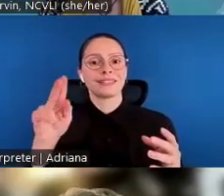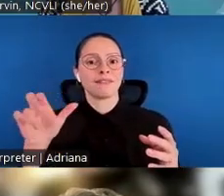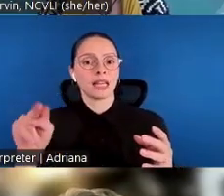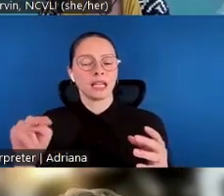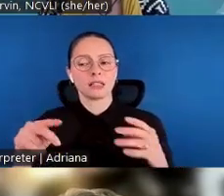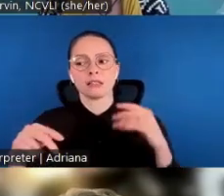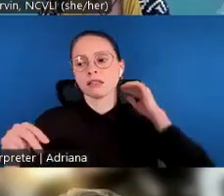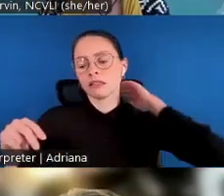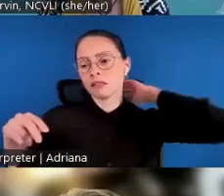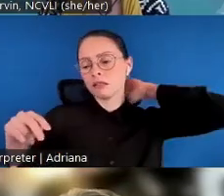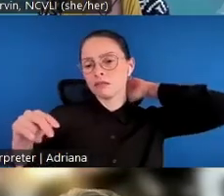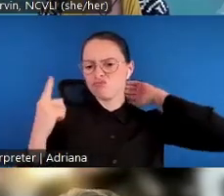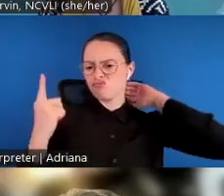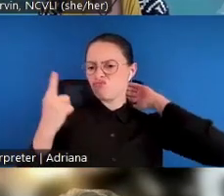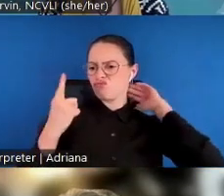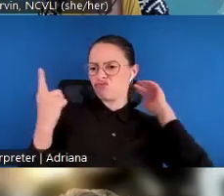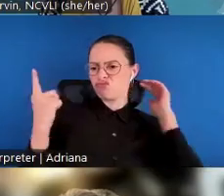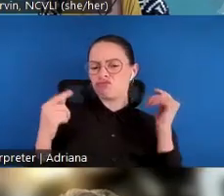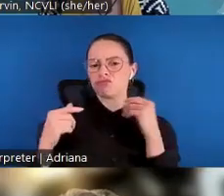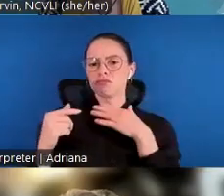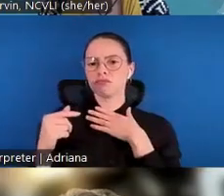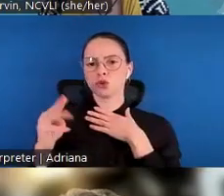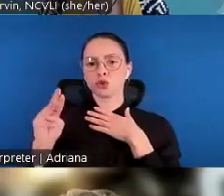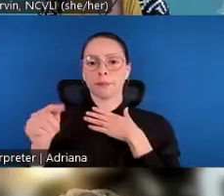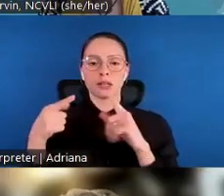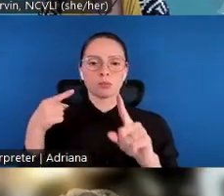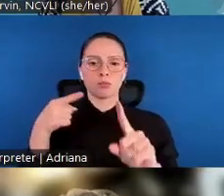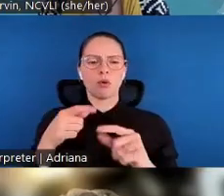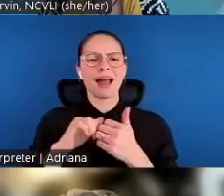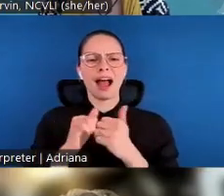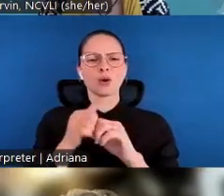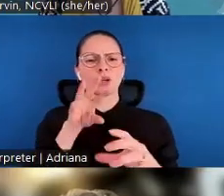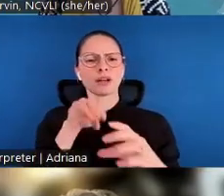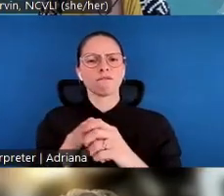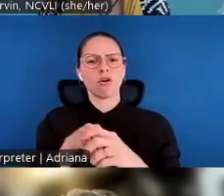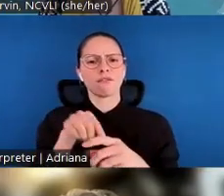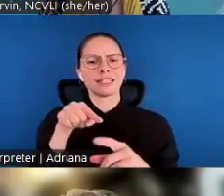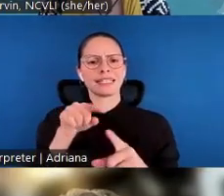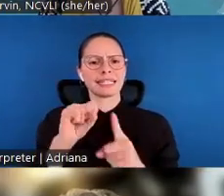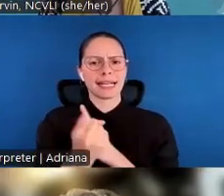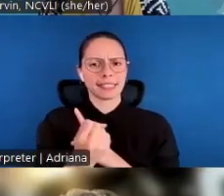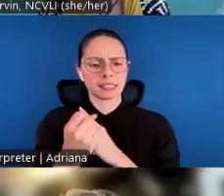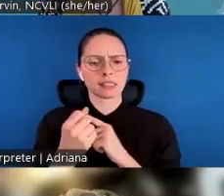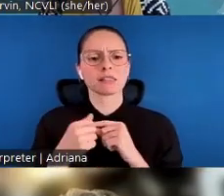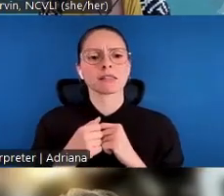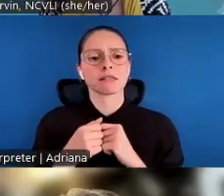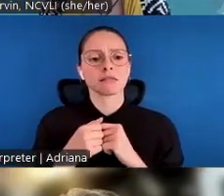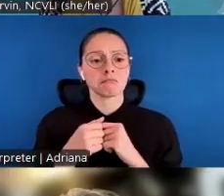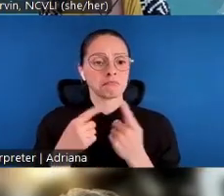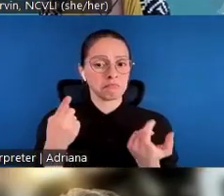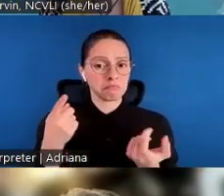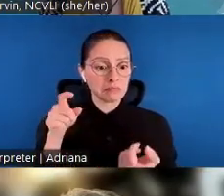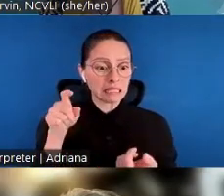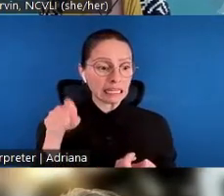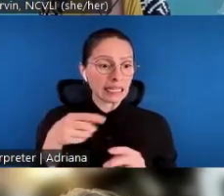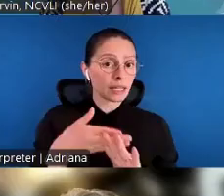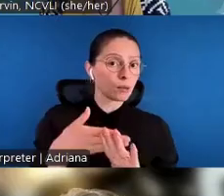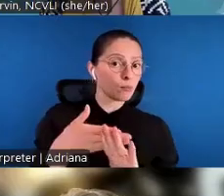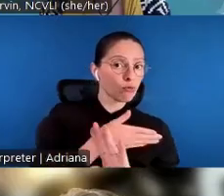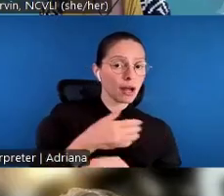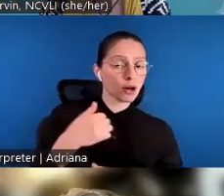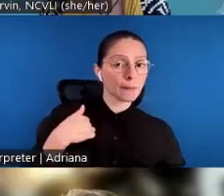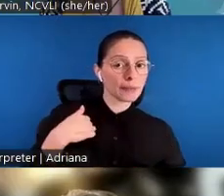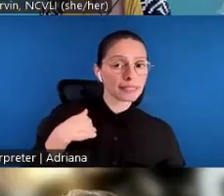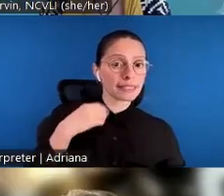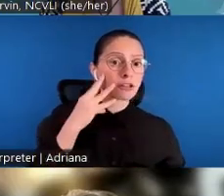wondering, to Meg's point, how can you get involved in these cases? Do you have to have had any prior military experience